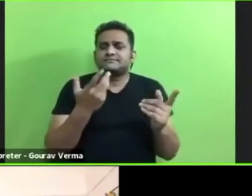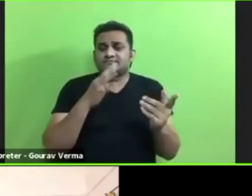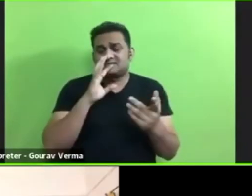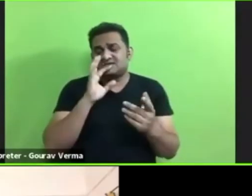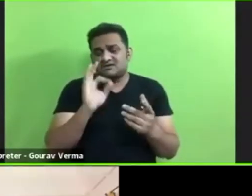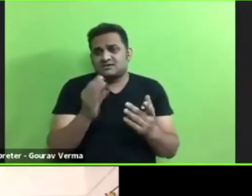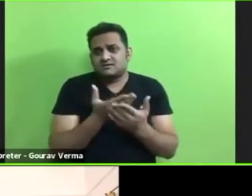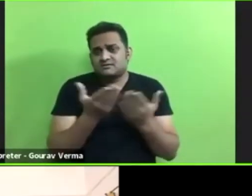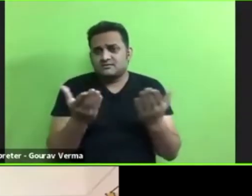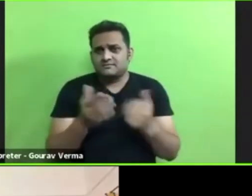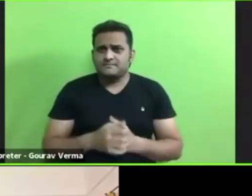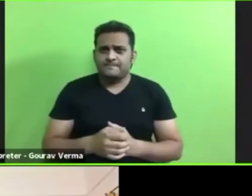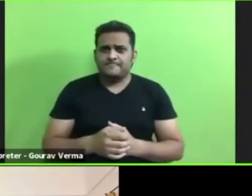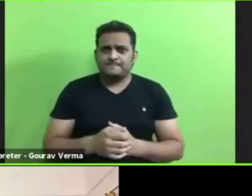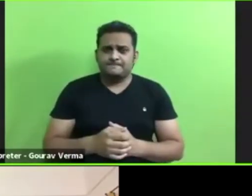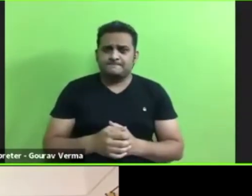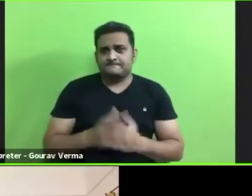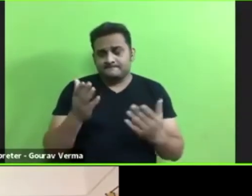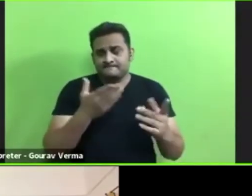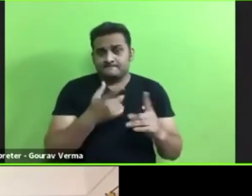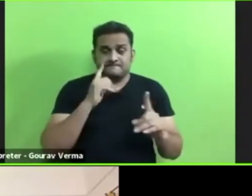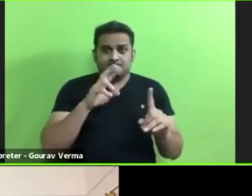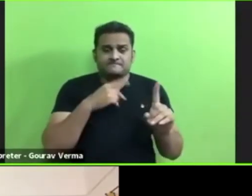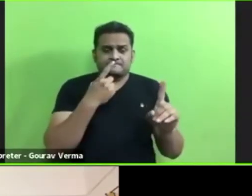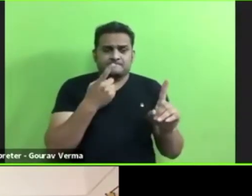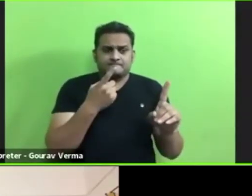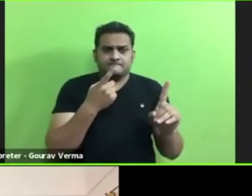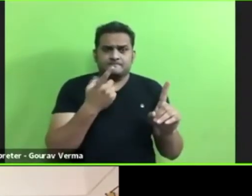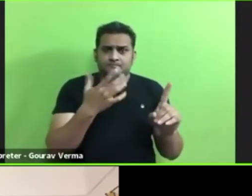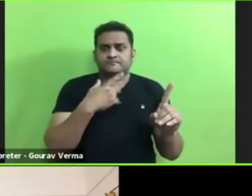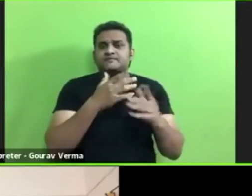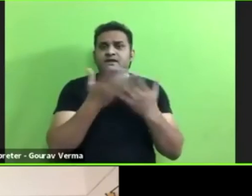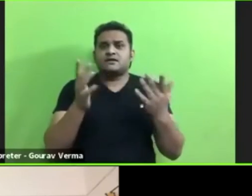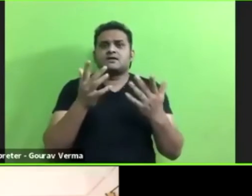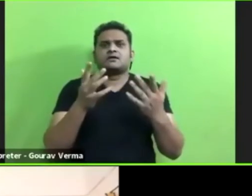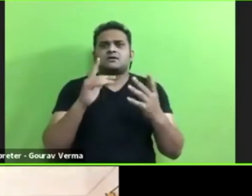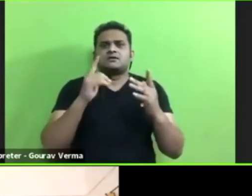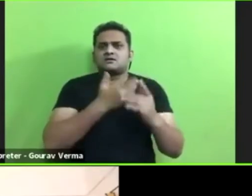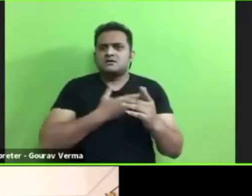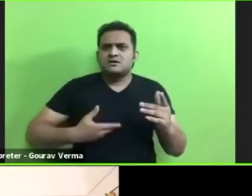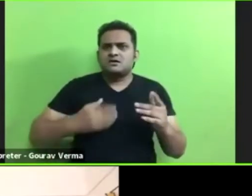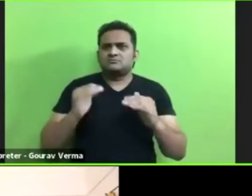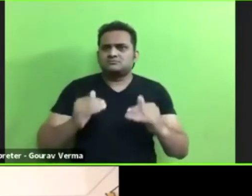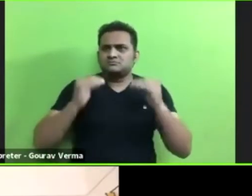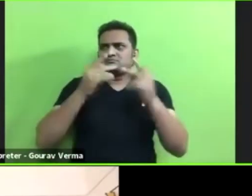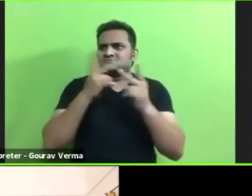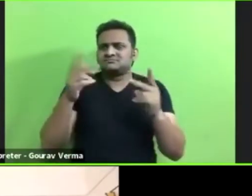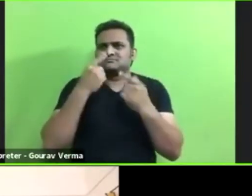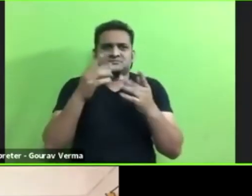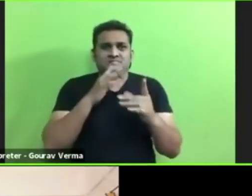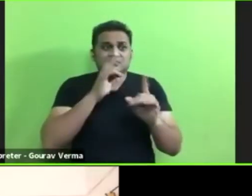And the upturn of this, if I may say, is allows the upper caste to say we are not part of today's